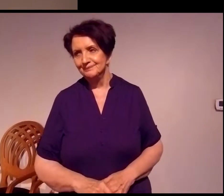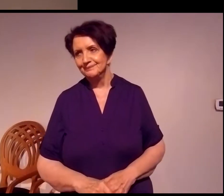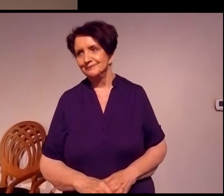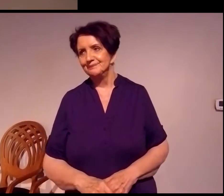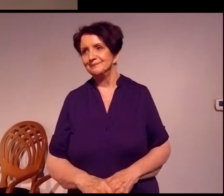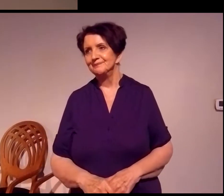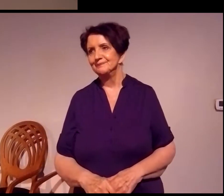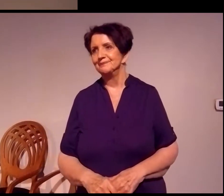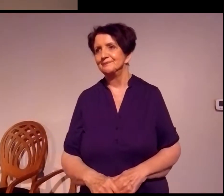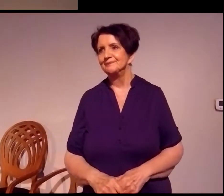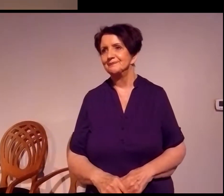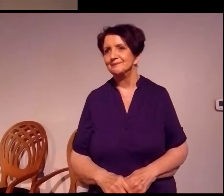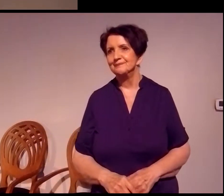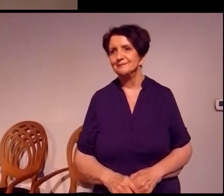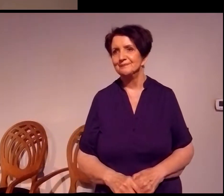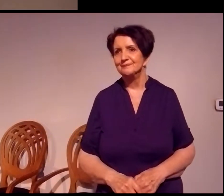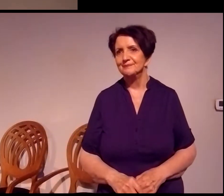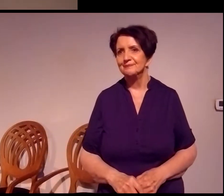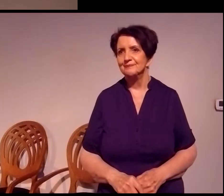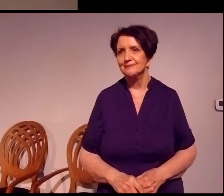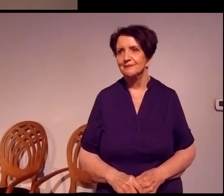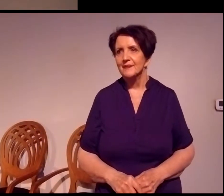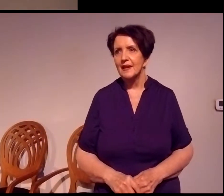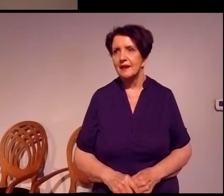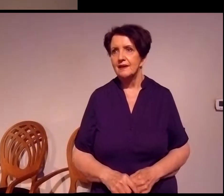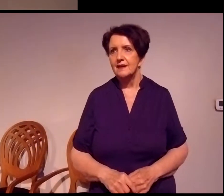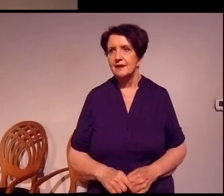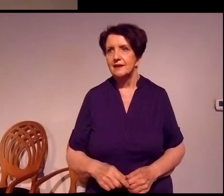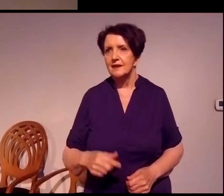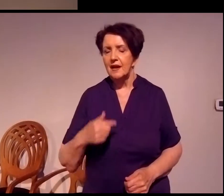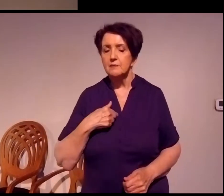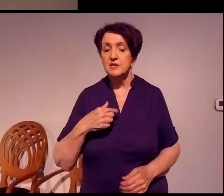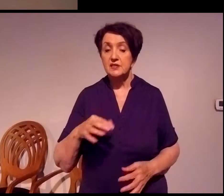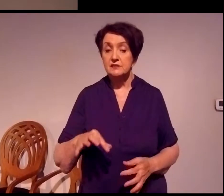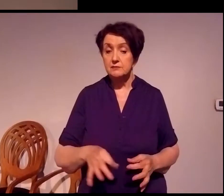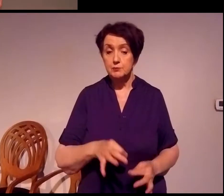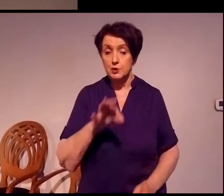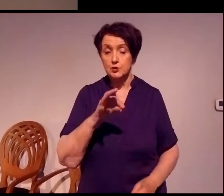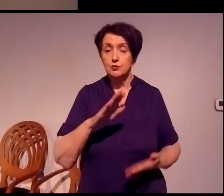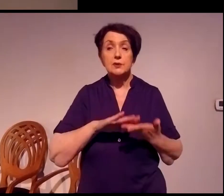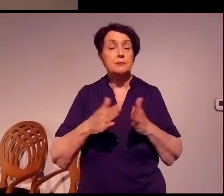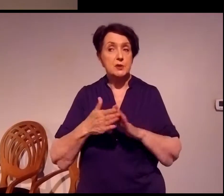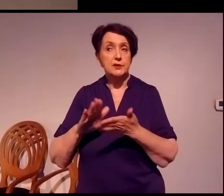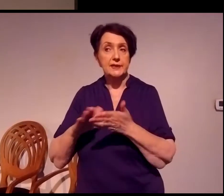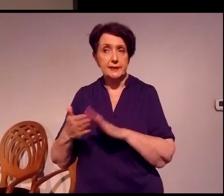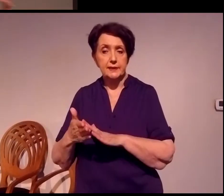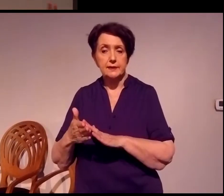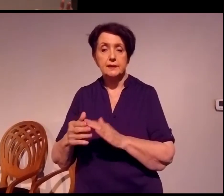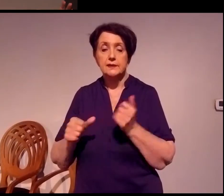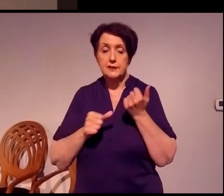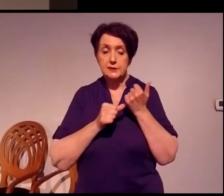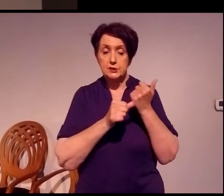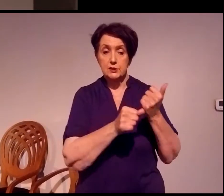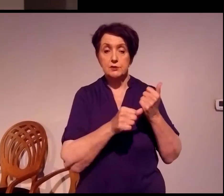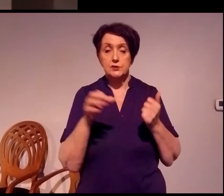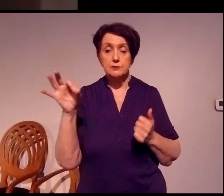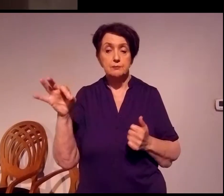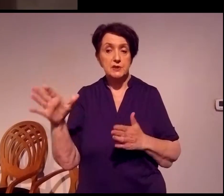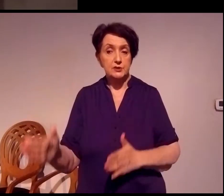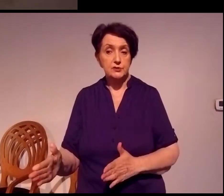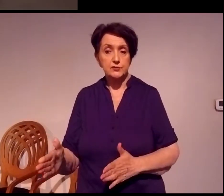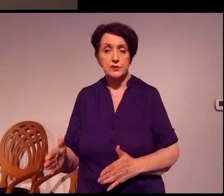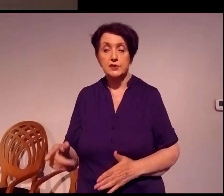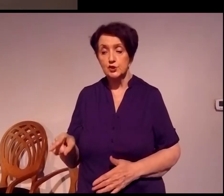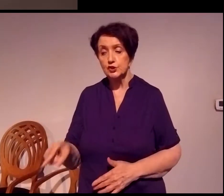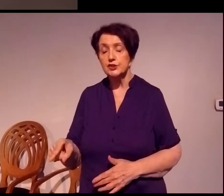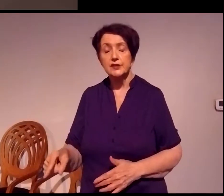I'm in Mile High Church and in this spiritual community, and an associate minister, and I've got a huge portfolio,